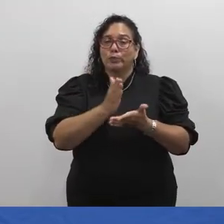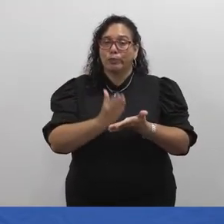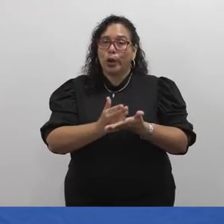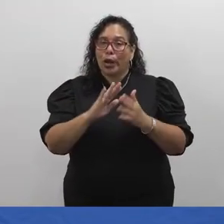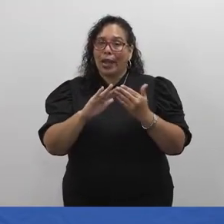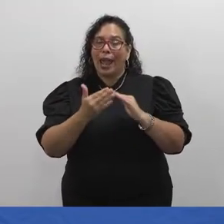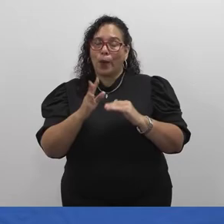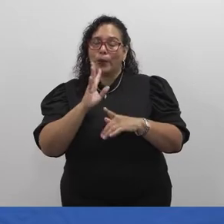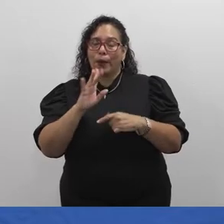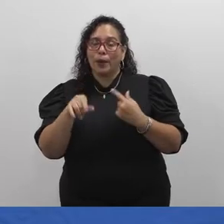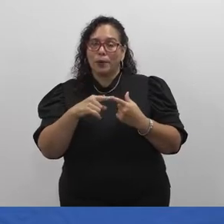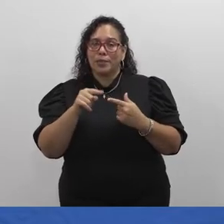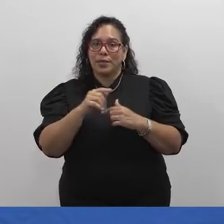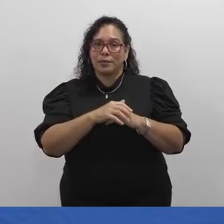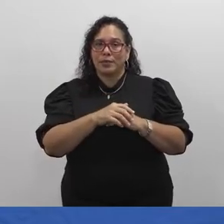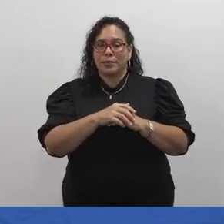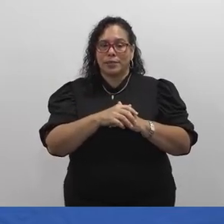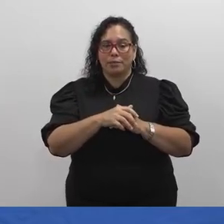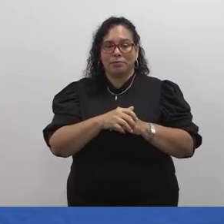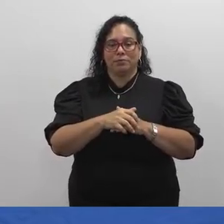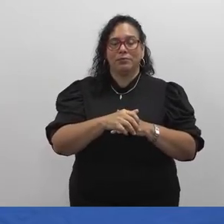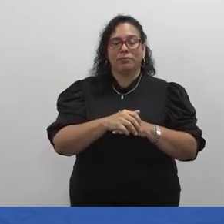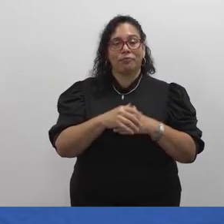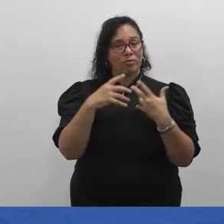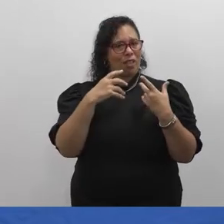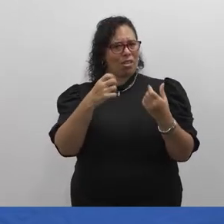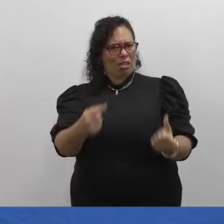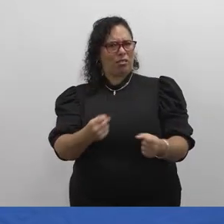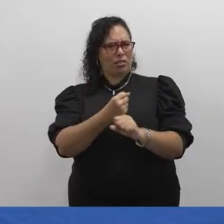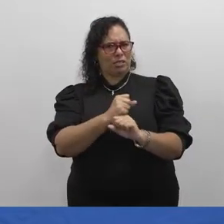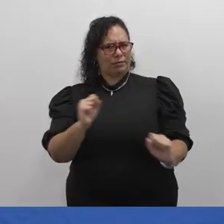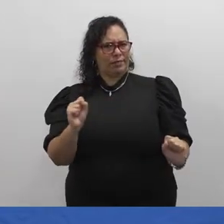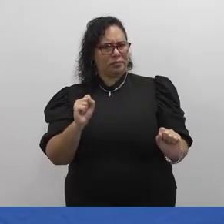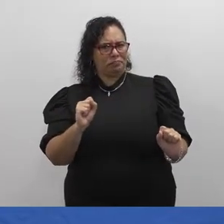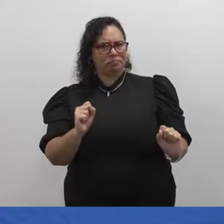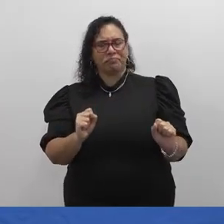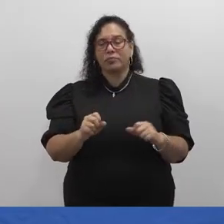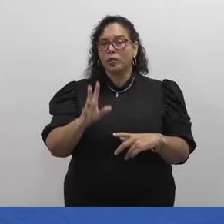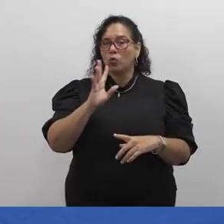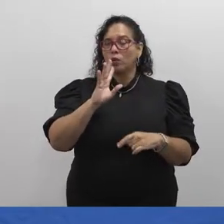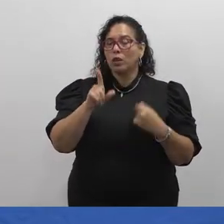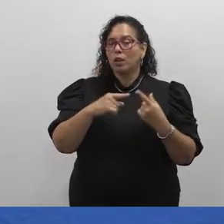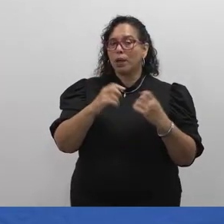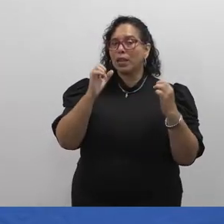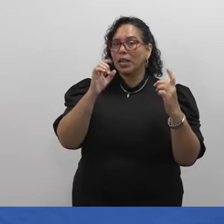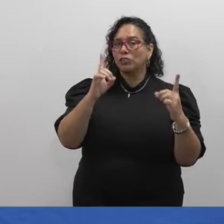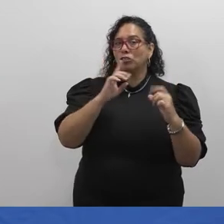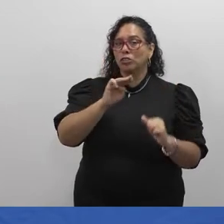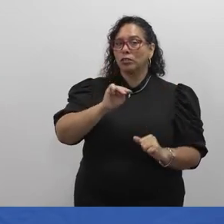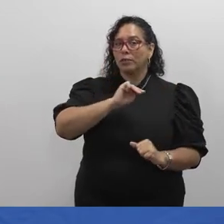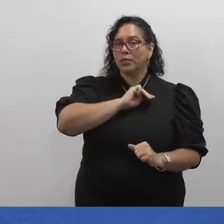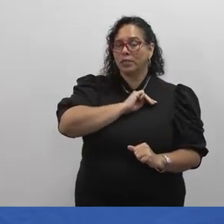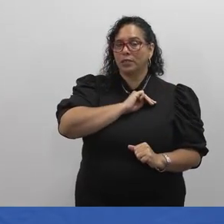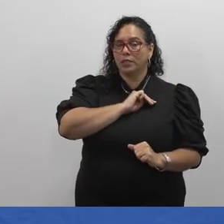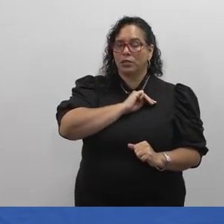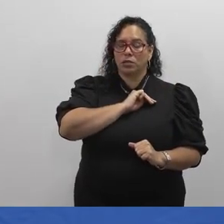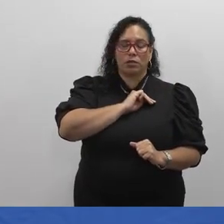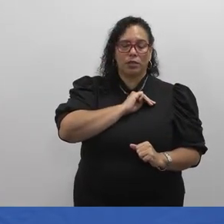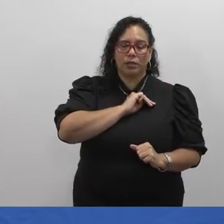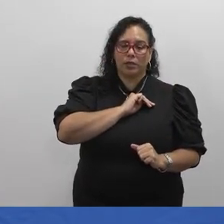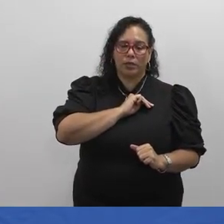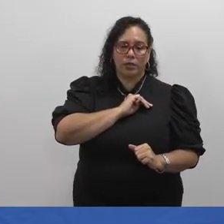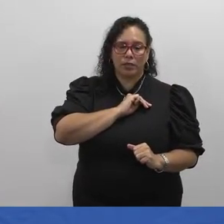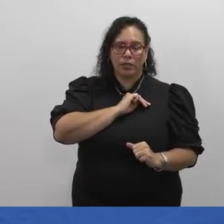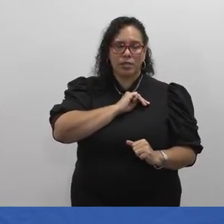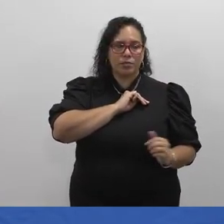we're talking about. Health and safety, right? So we talked about sort of the educational mission, and I'm